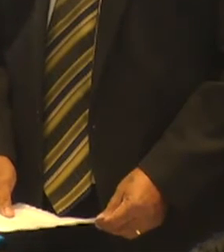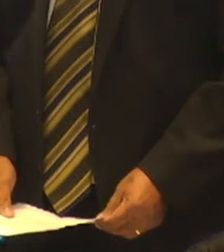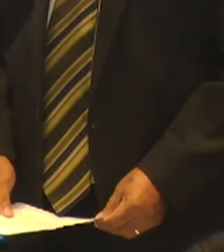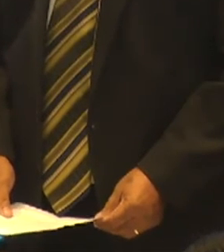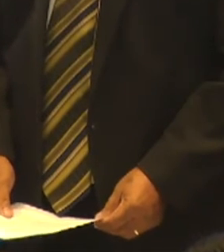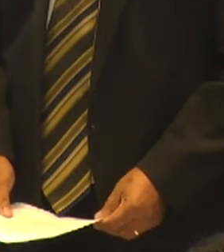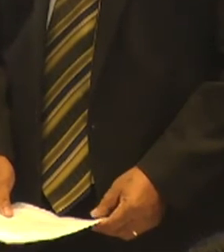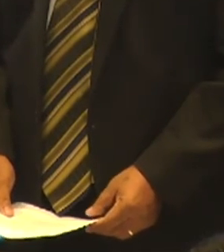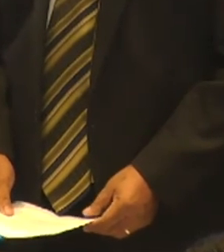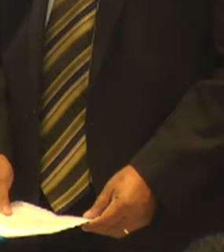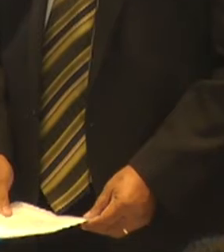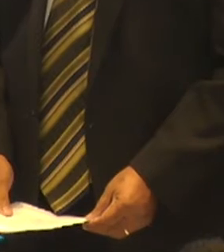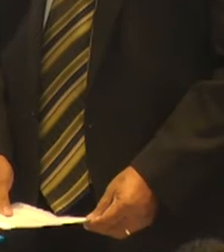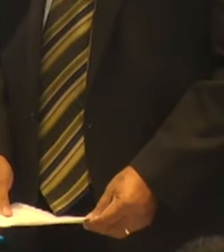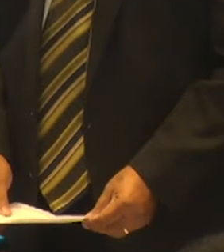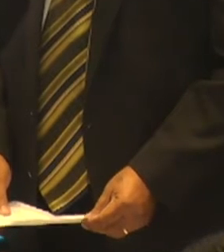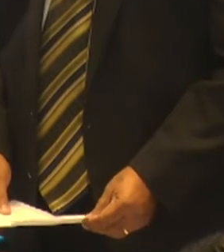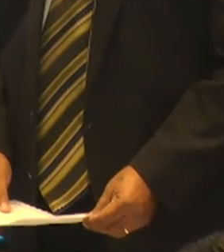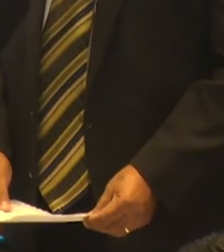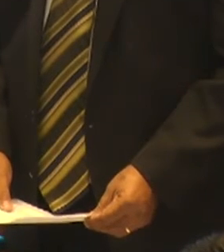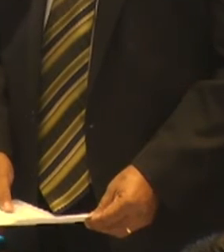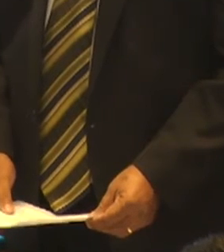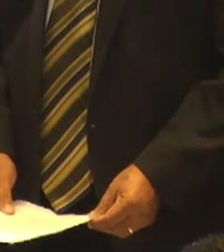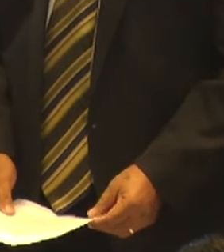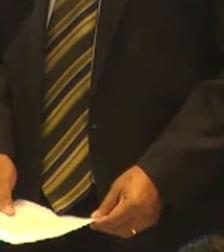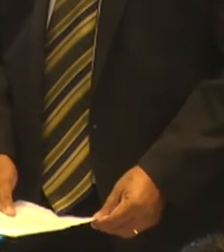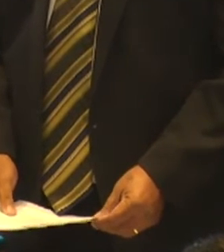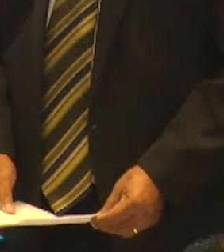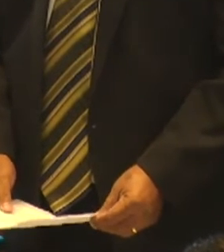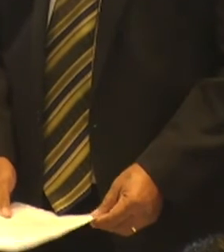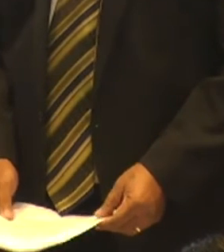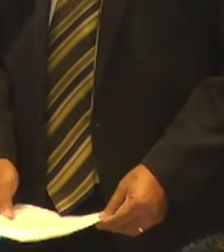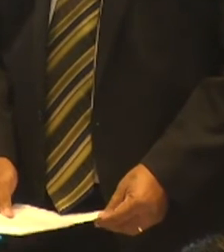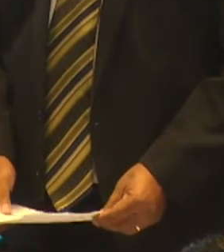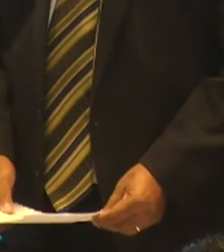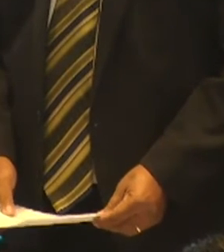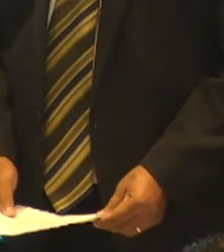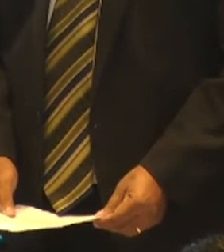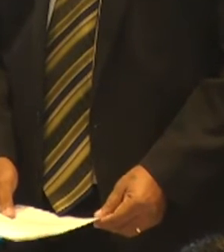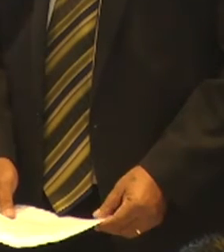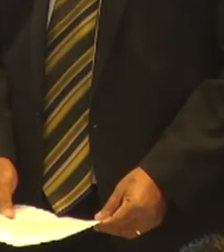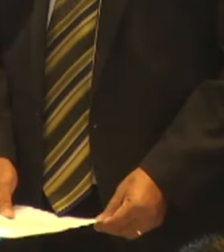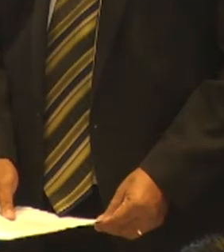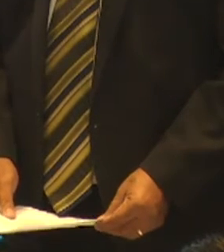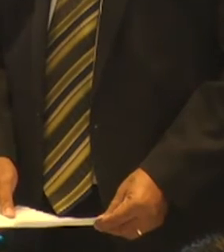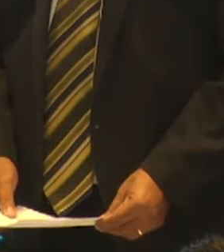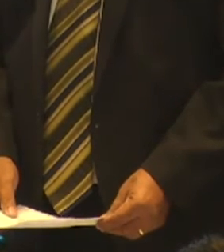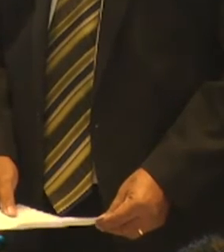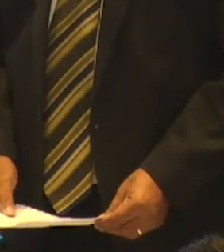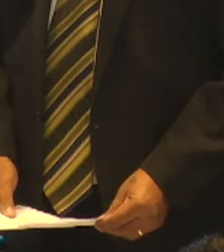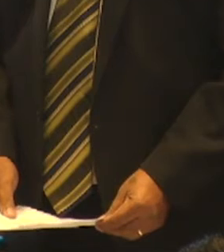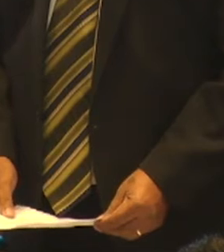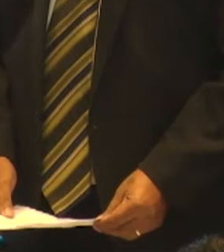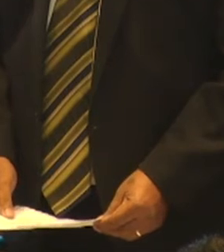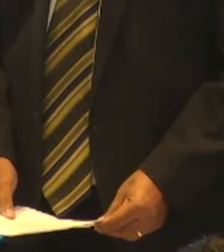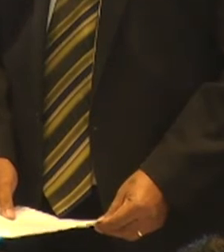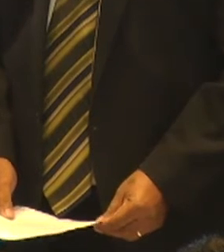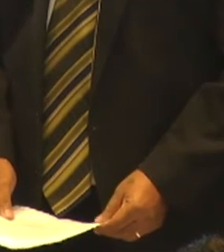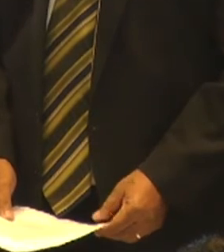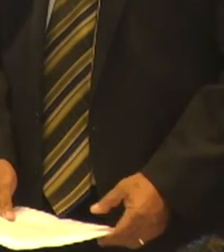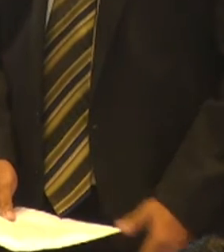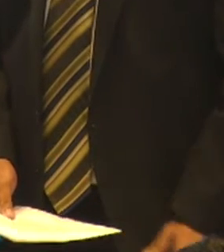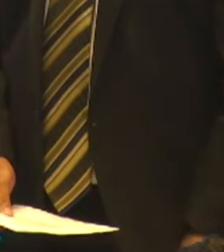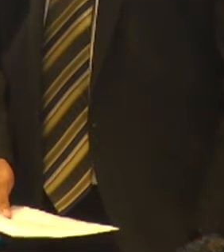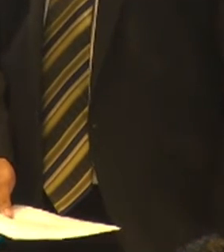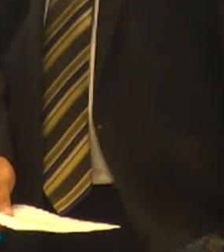building resilience to natural disaster and climate change. Can the Minister inform this House as in what ways can